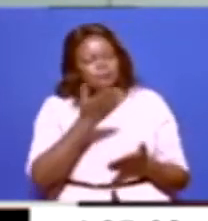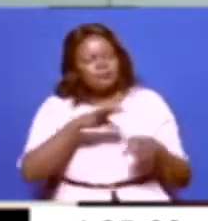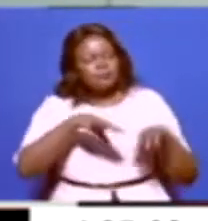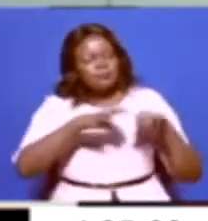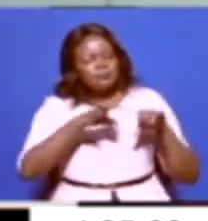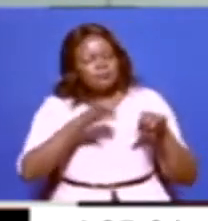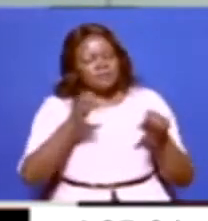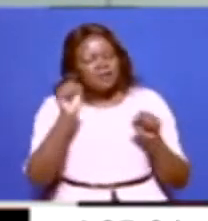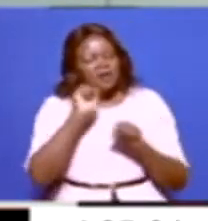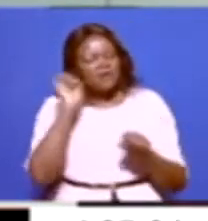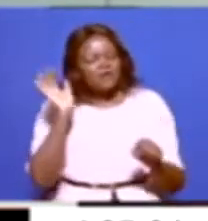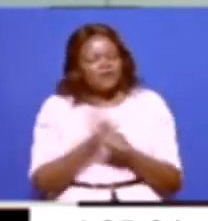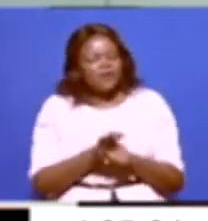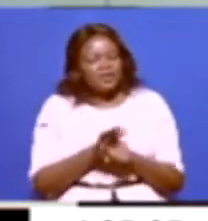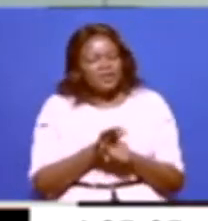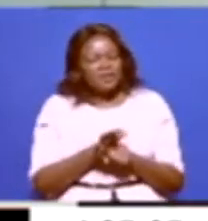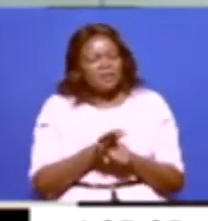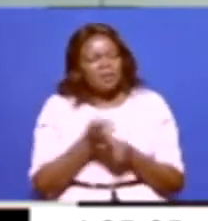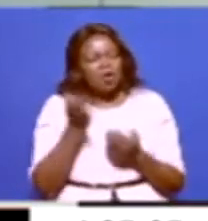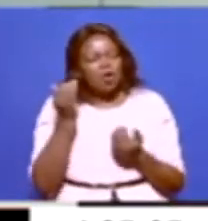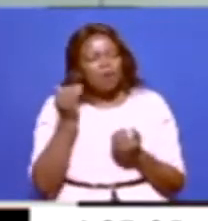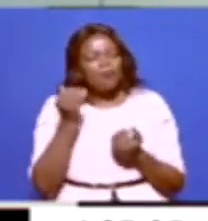zimejaa. At least tutakuwa na fuel.